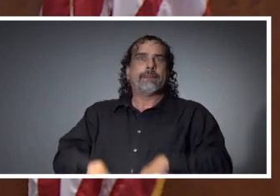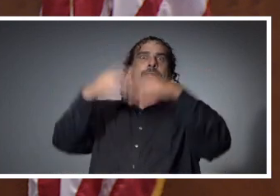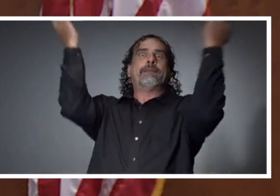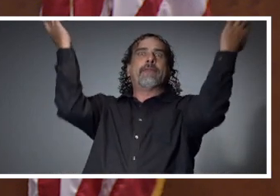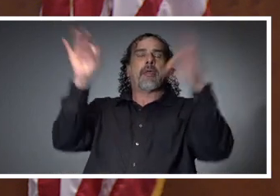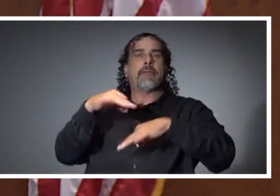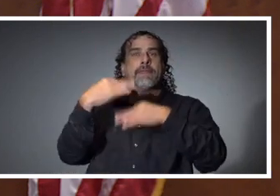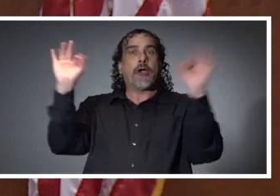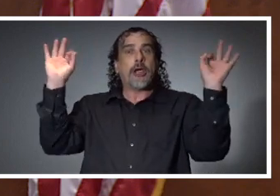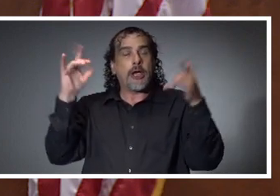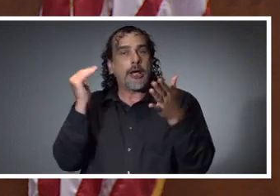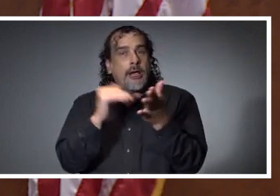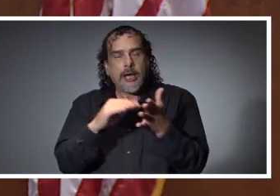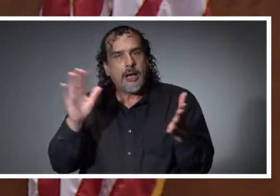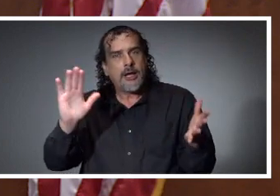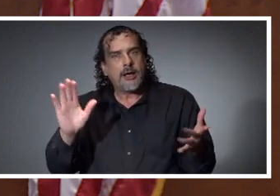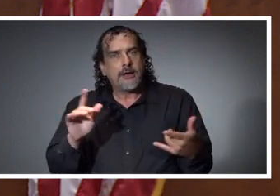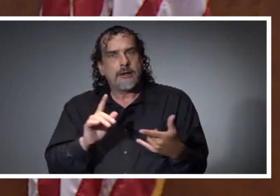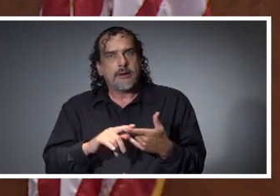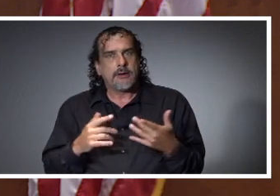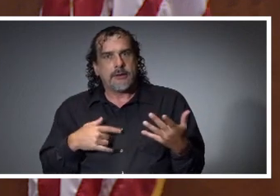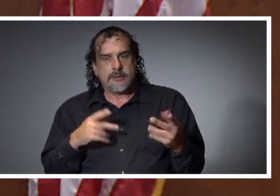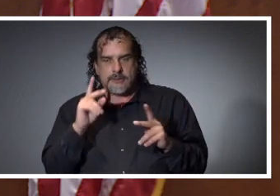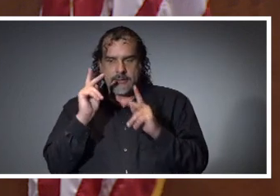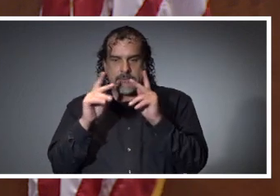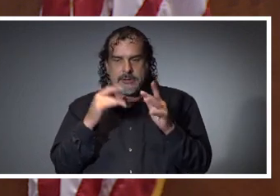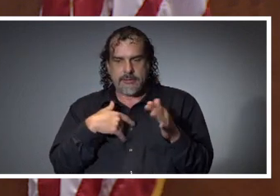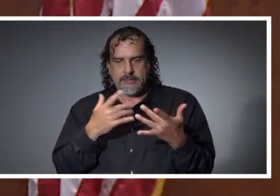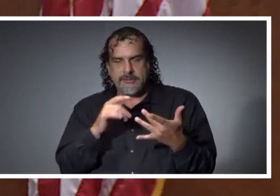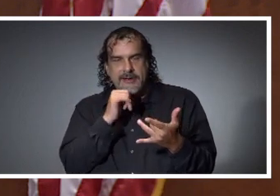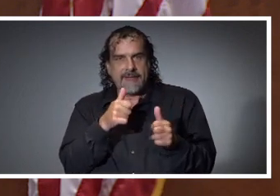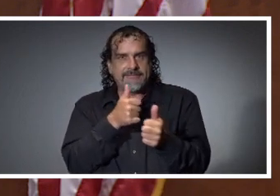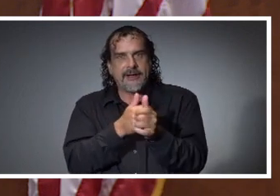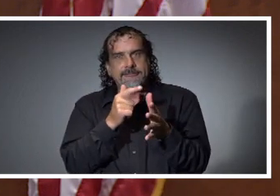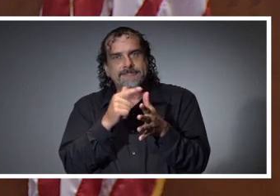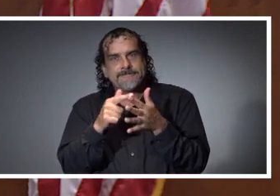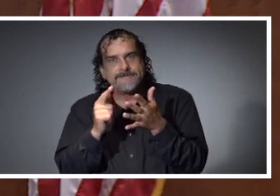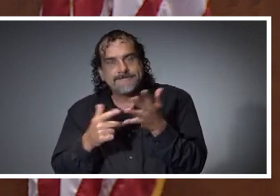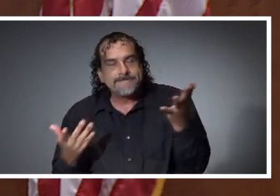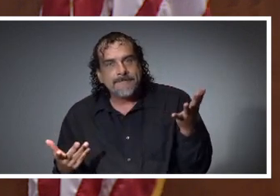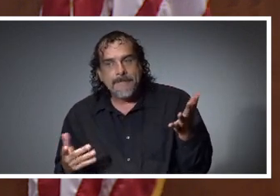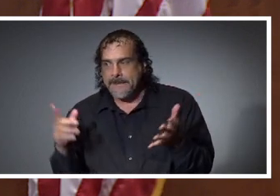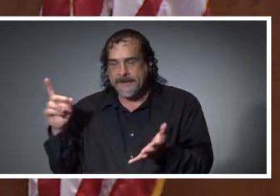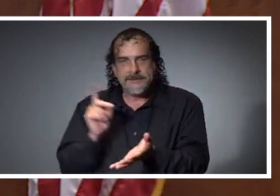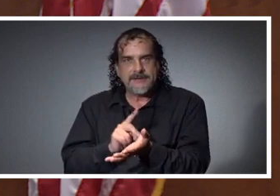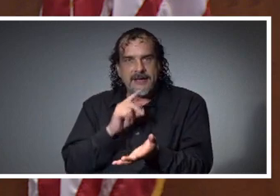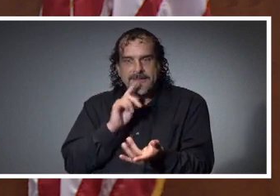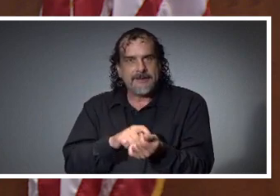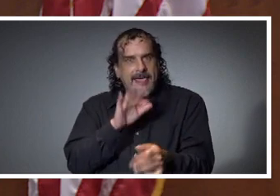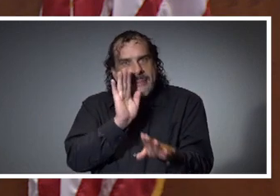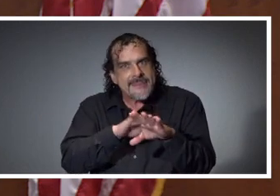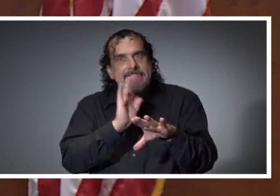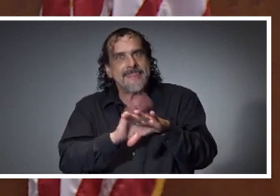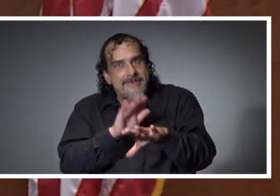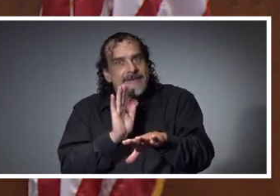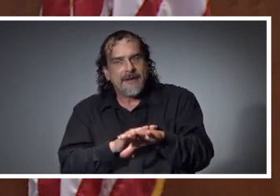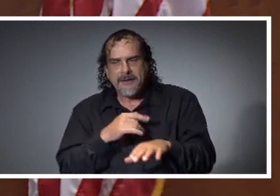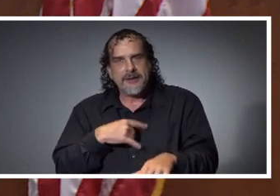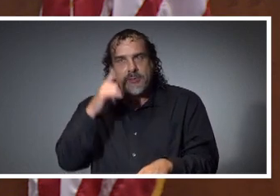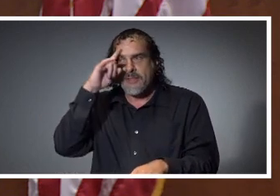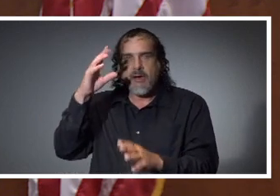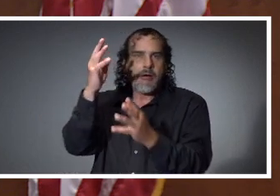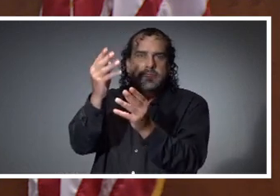where perhaps some of us in the state let our guard down, and because we thought the first wave was behind us to a certain